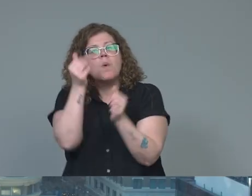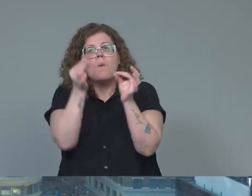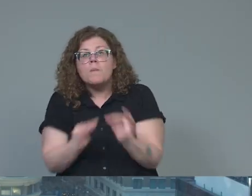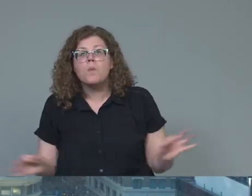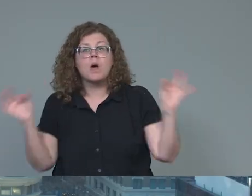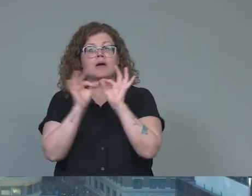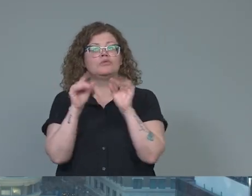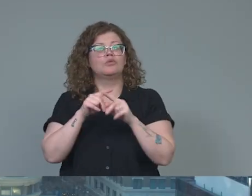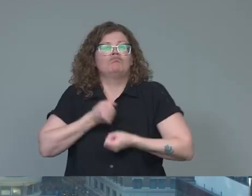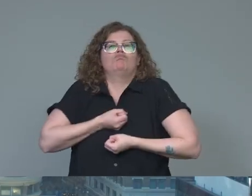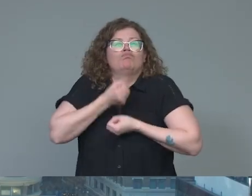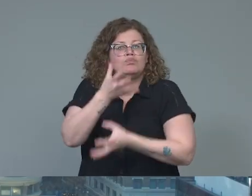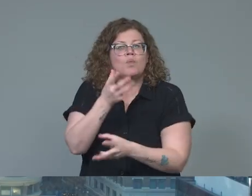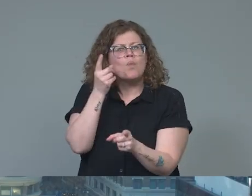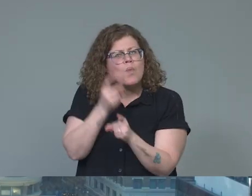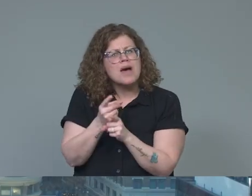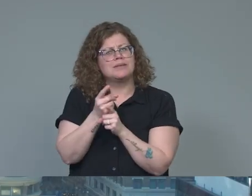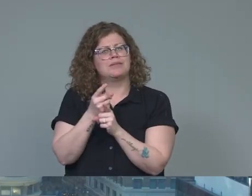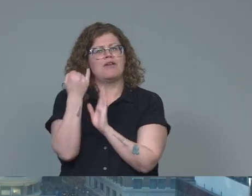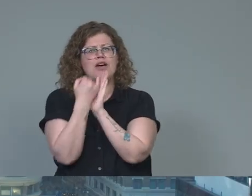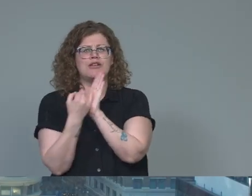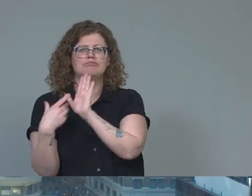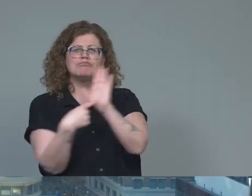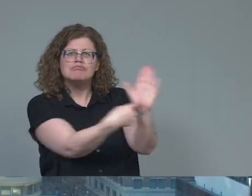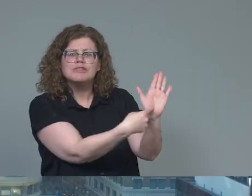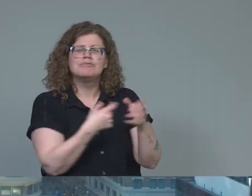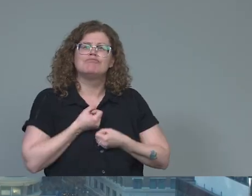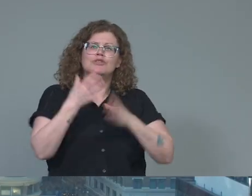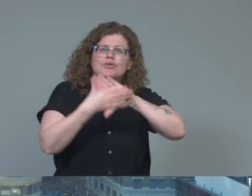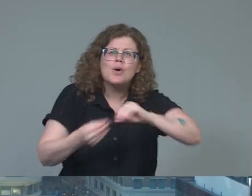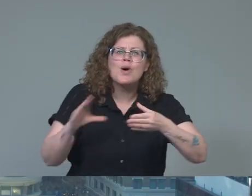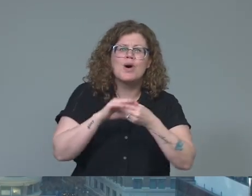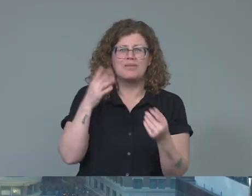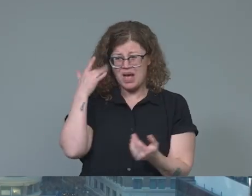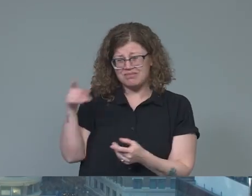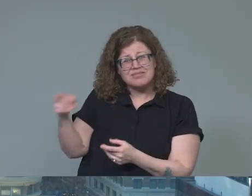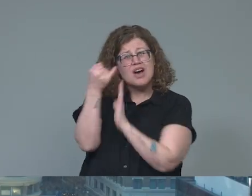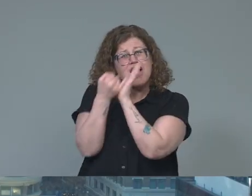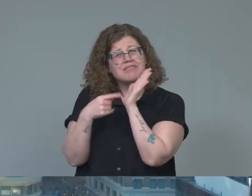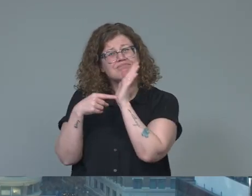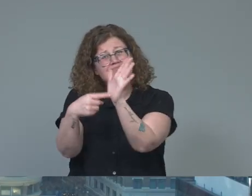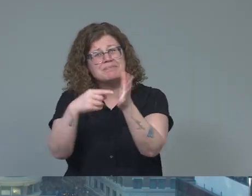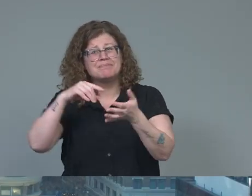artists are our meaning makers. Imagine if in that context, when we put the public back in public